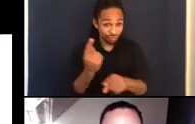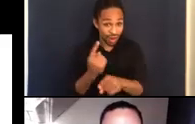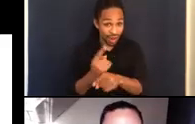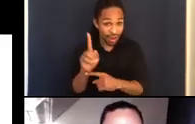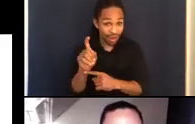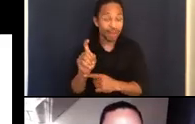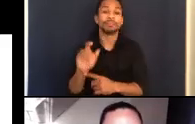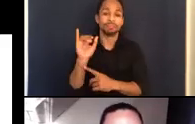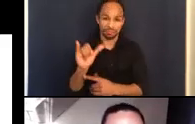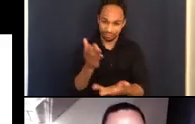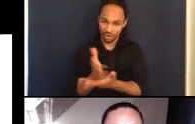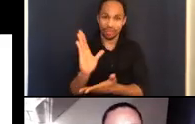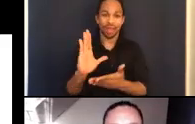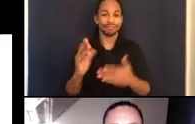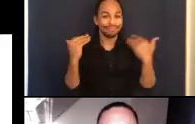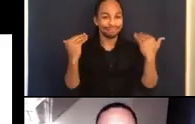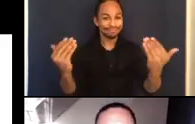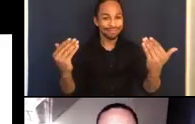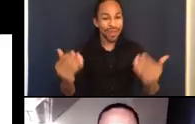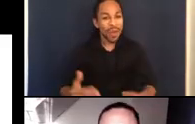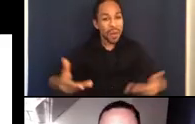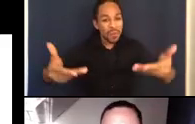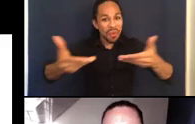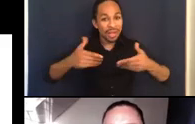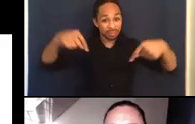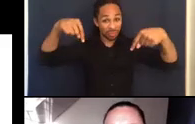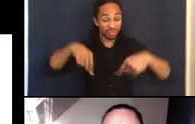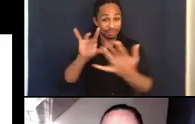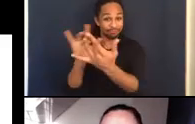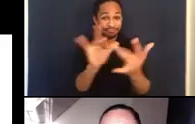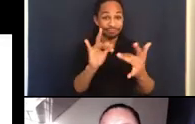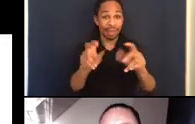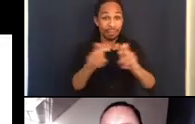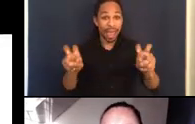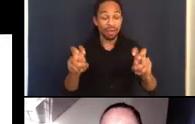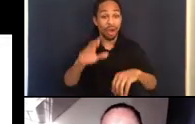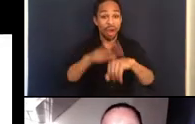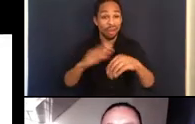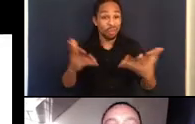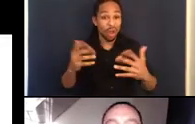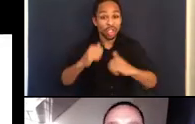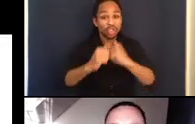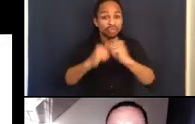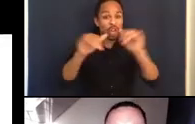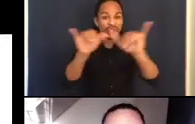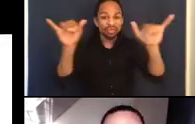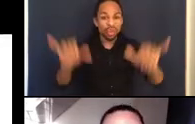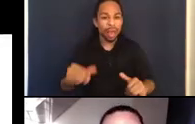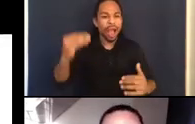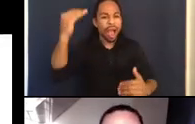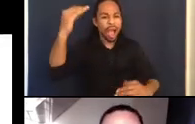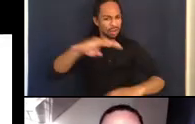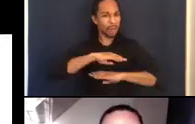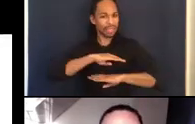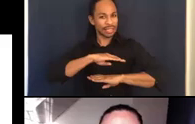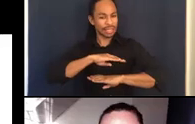All right. Welcome to this virtual panel on structural competency in the era of COVID. Structural competency refers to the commitment